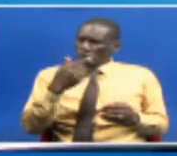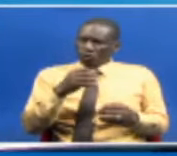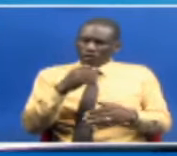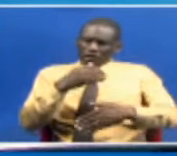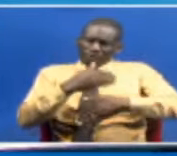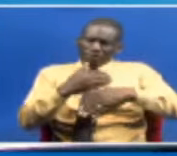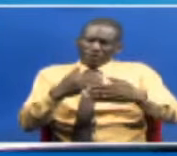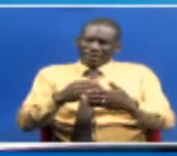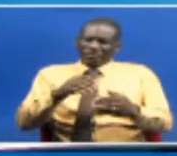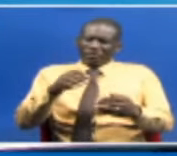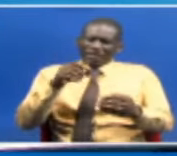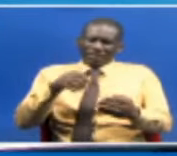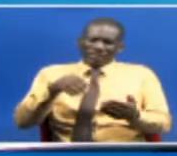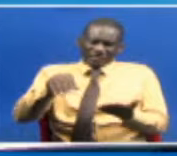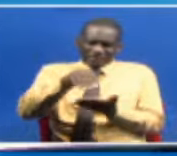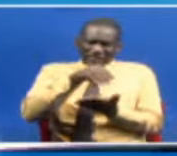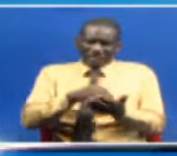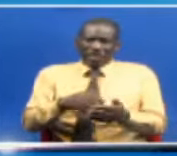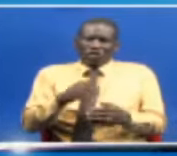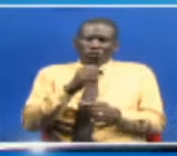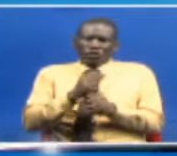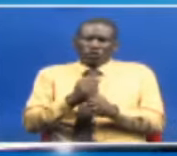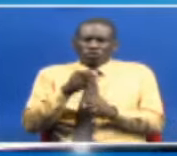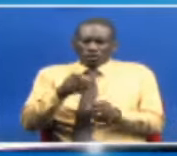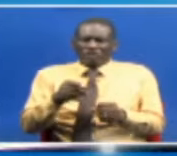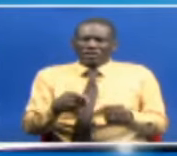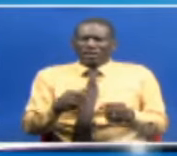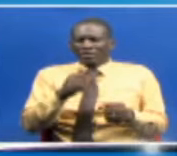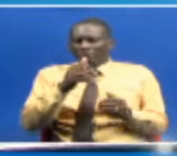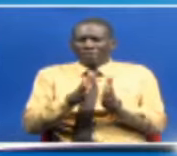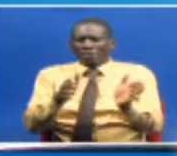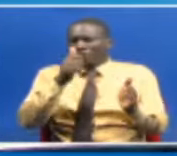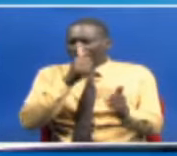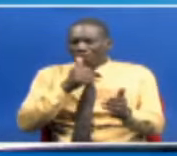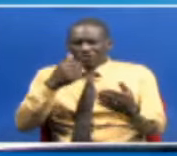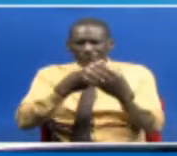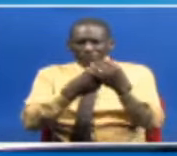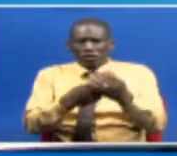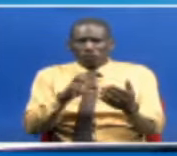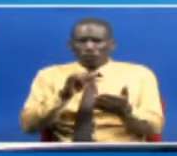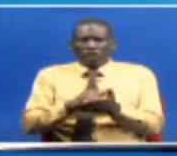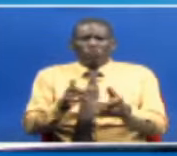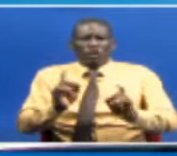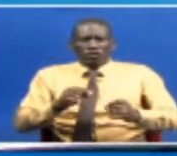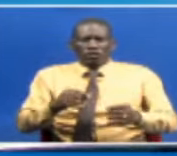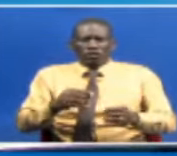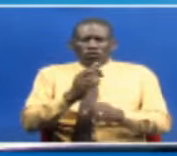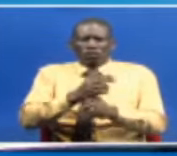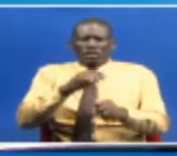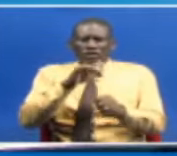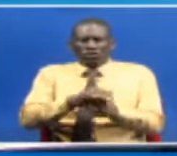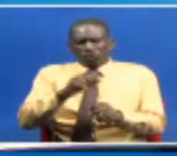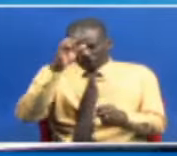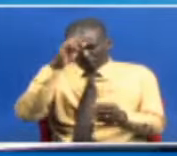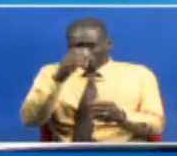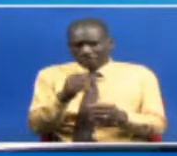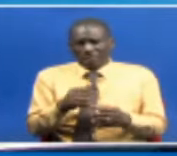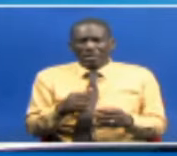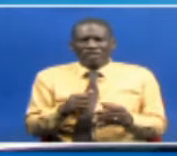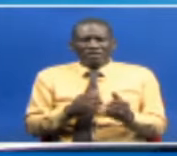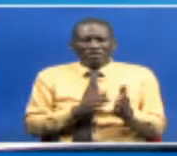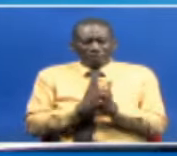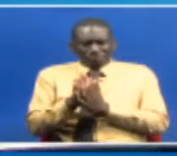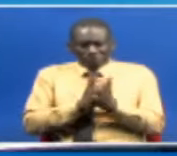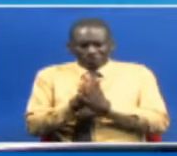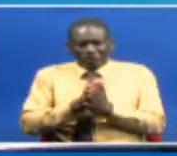We'll build it under the private-public partnership so that we are not putting in government money. There's appetite by the private